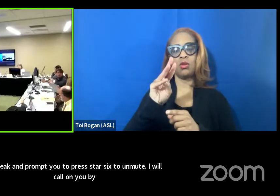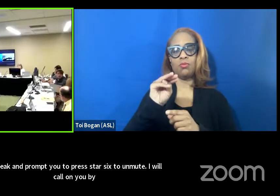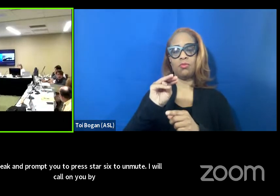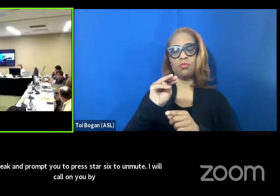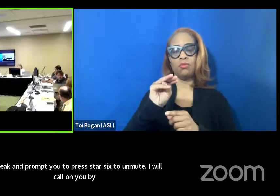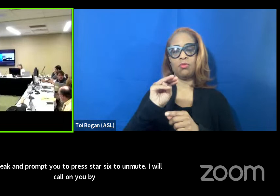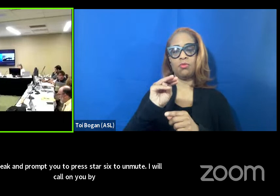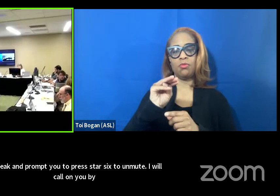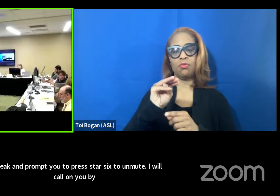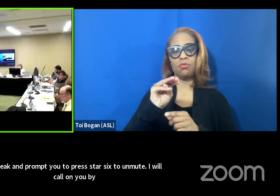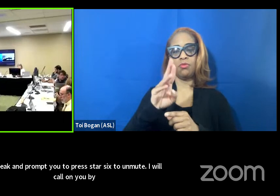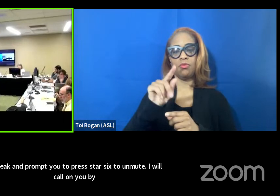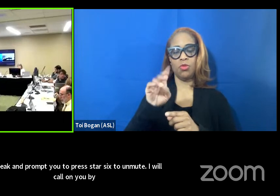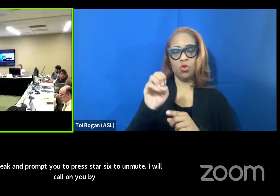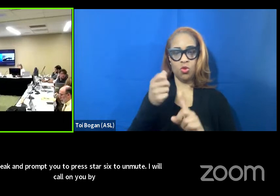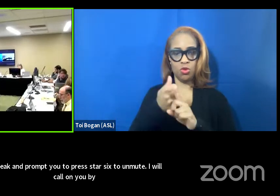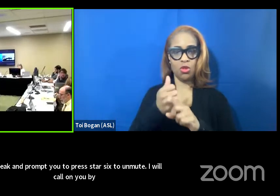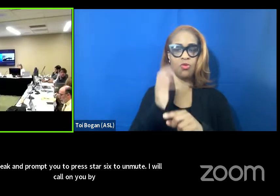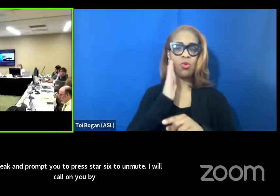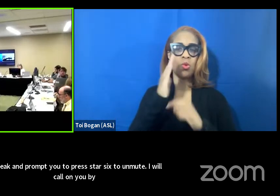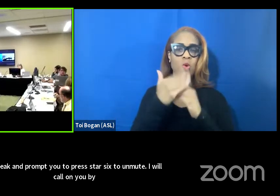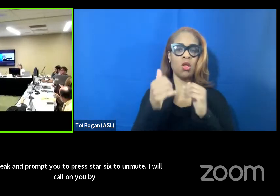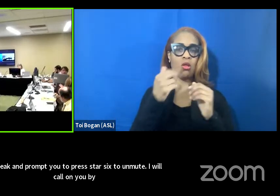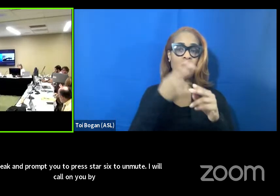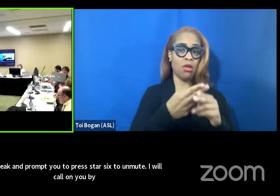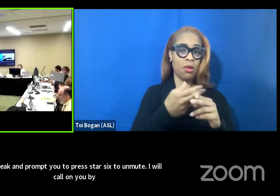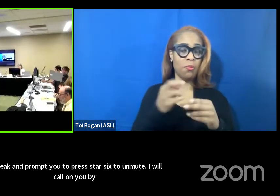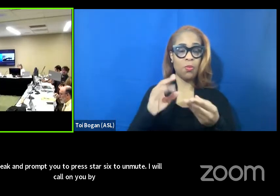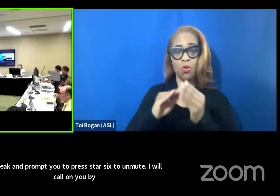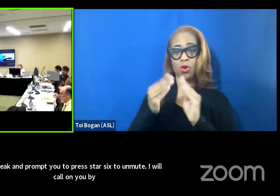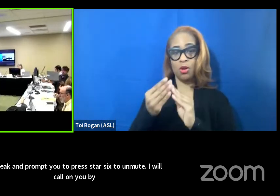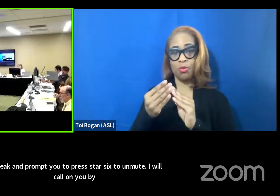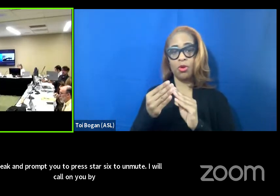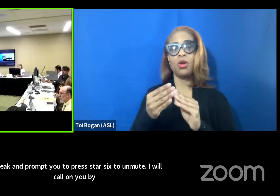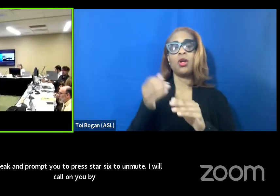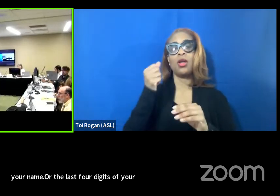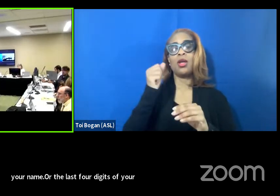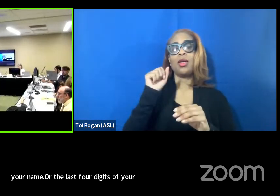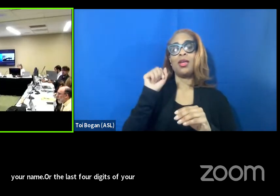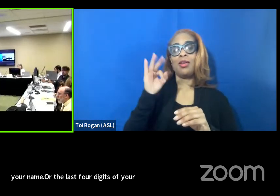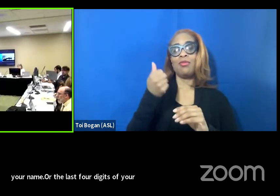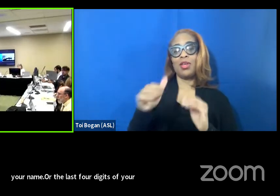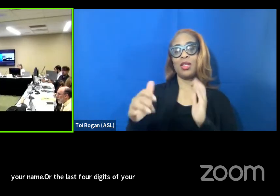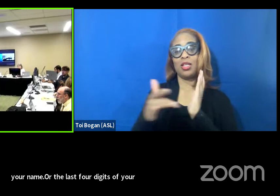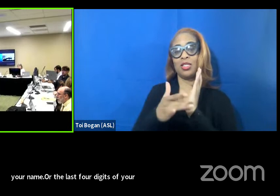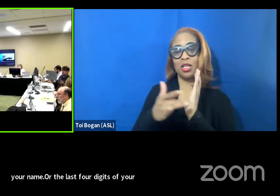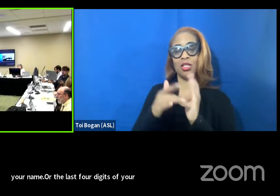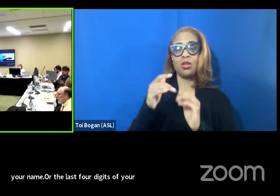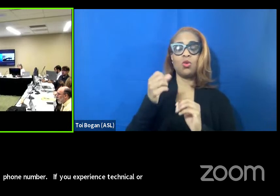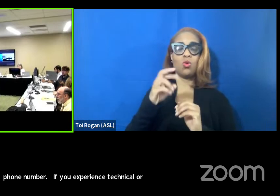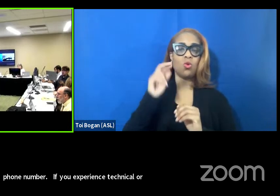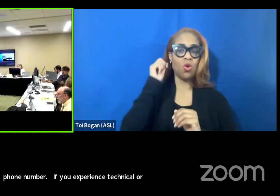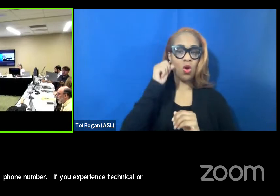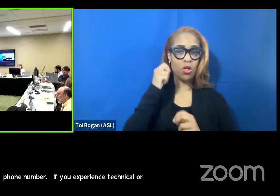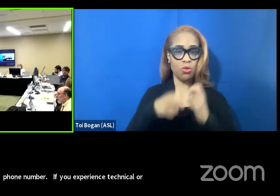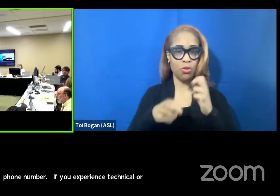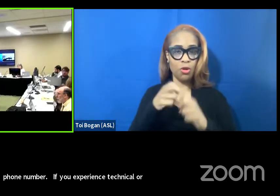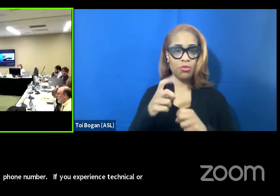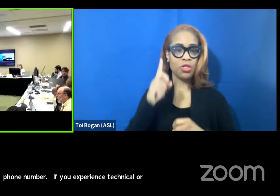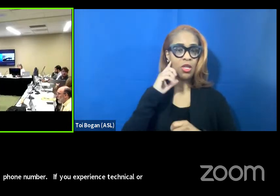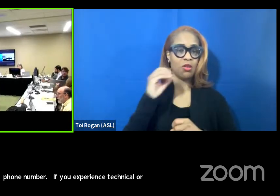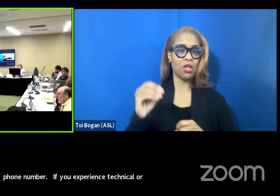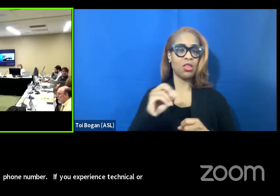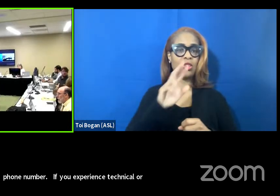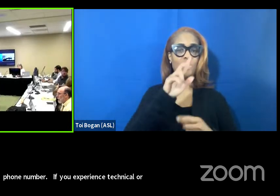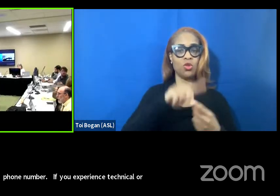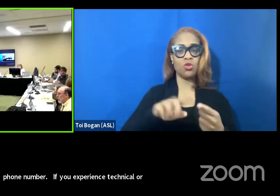on you by your name or number please also please note that if you experience technical or audio issues or we do not hear from you for three to